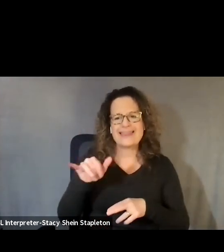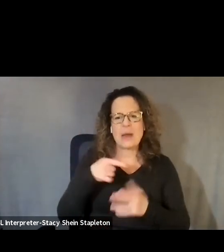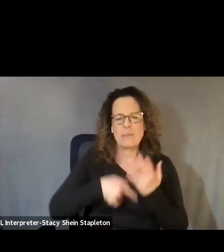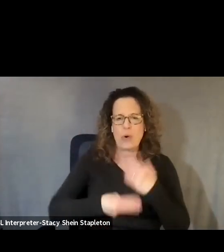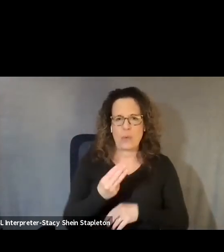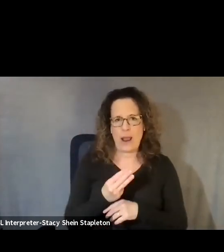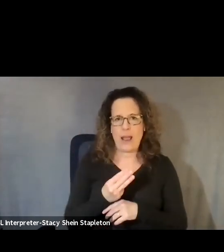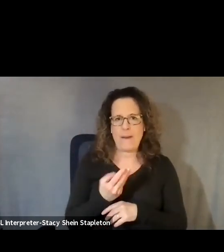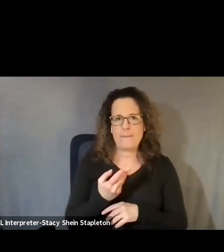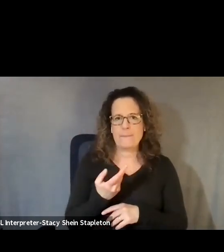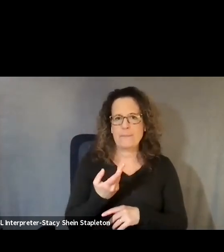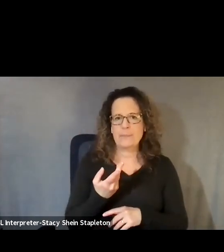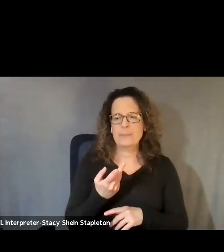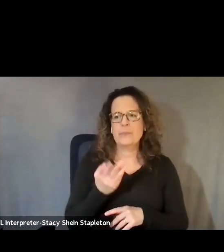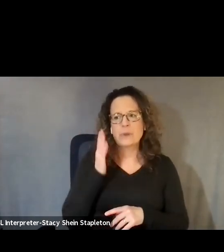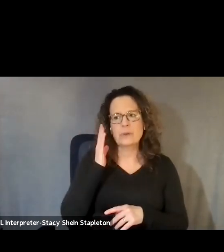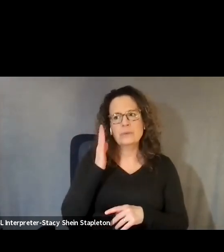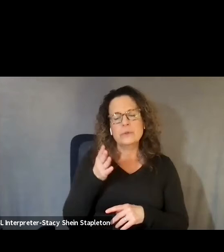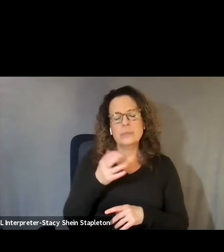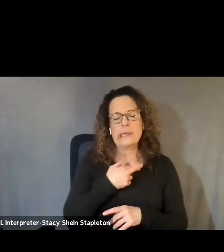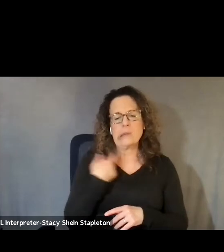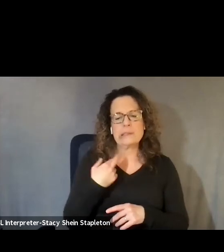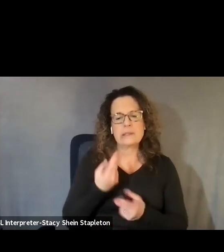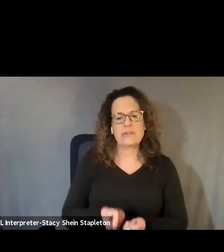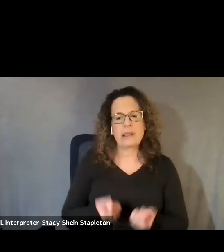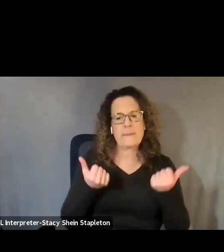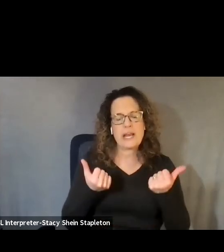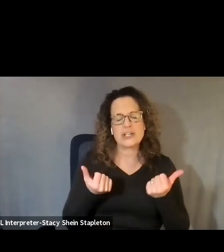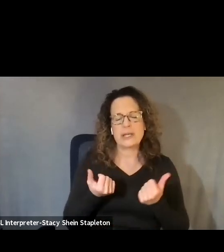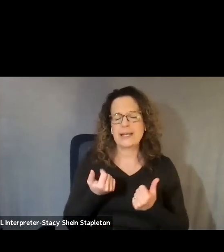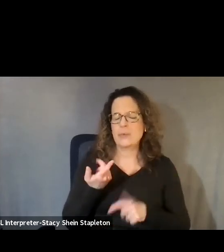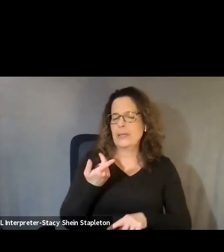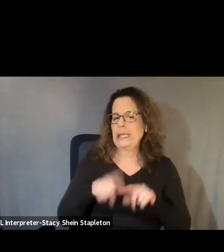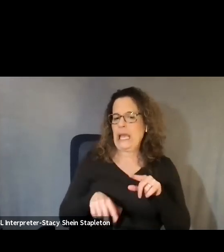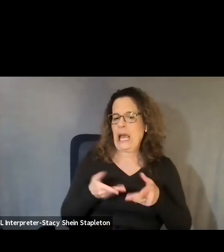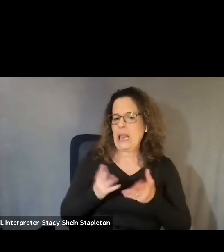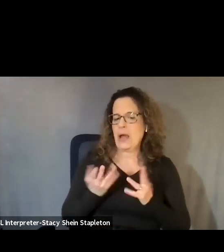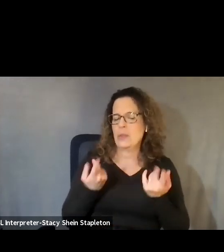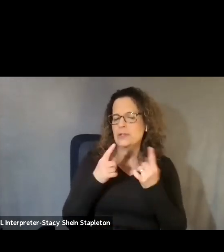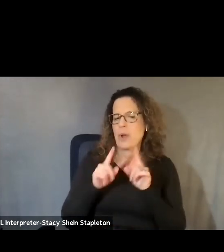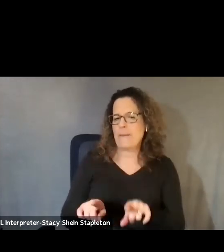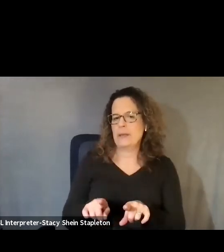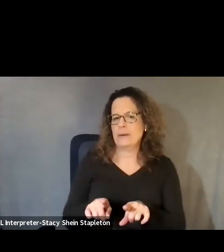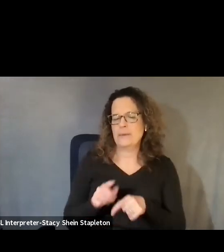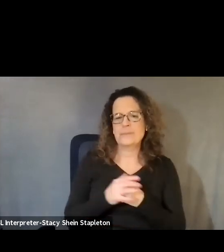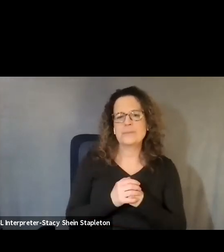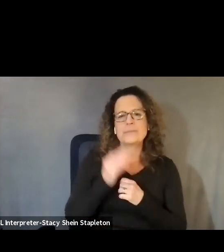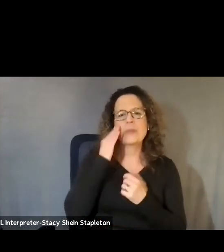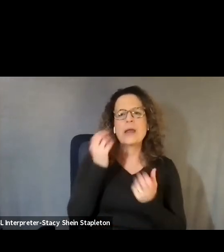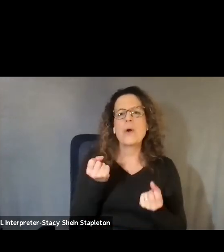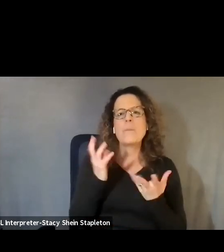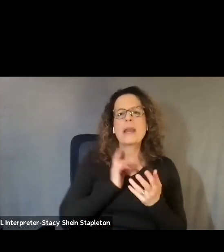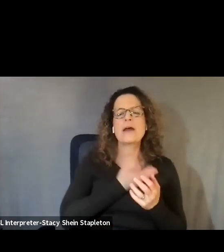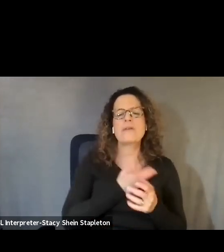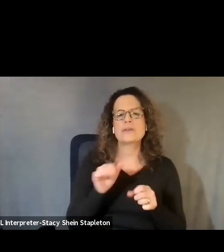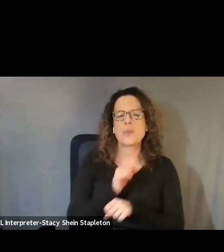program can be at risk of elimination. And that's something we cannot let happen. It's something that I know many of us